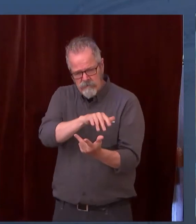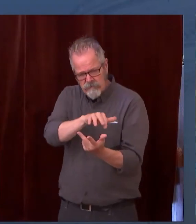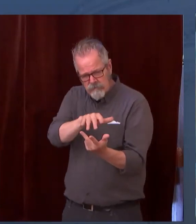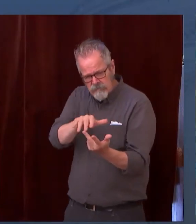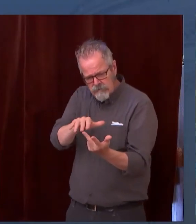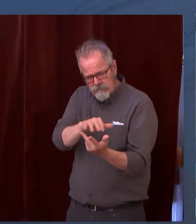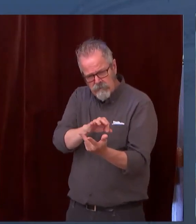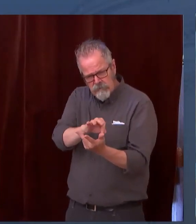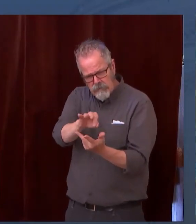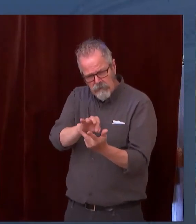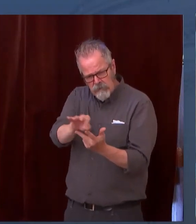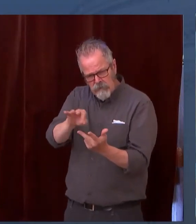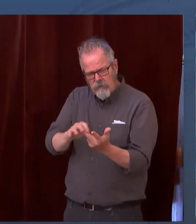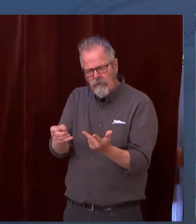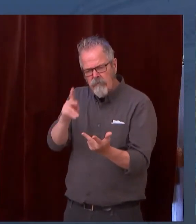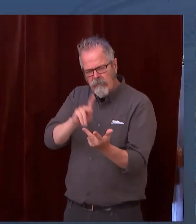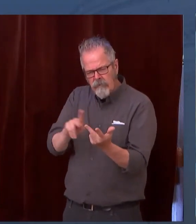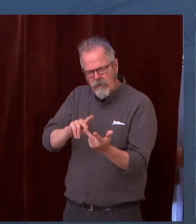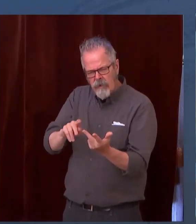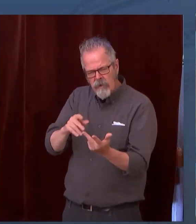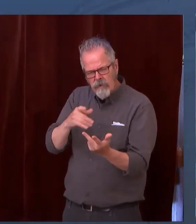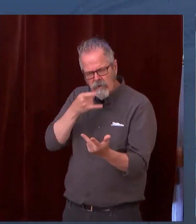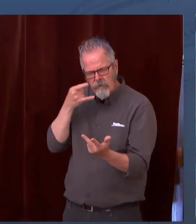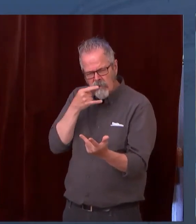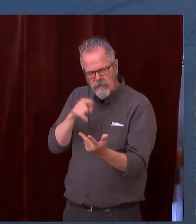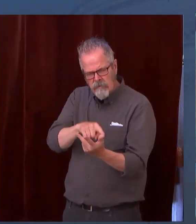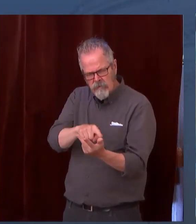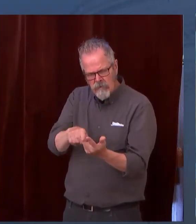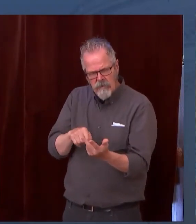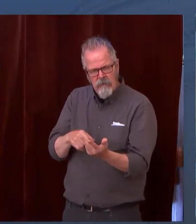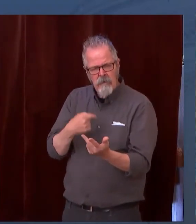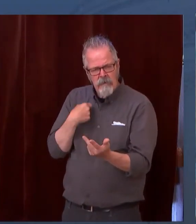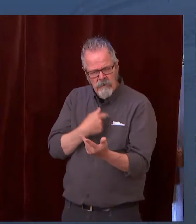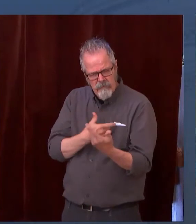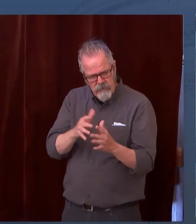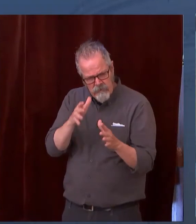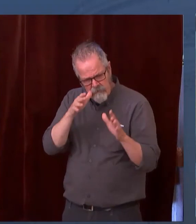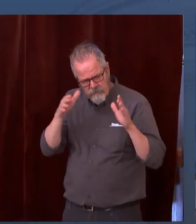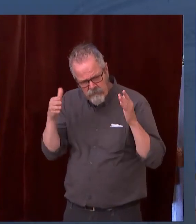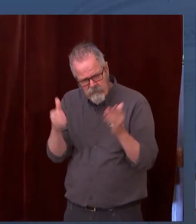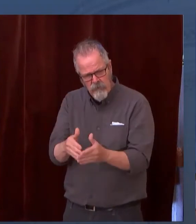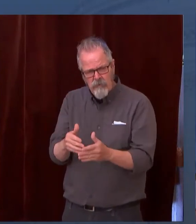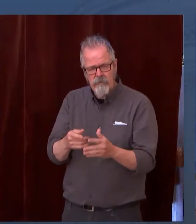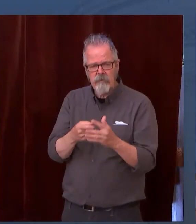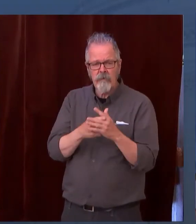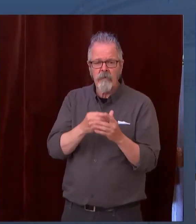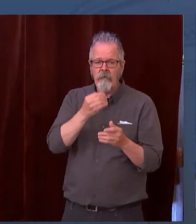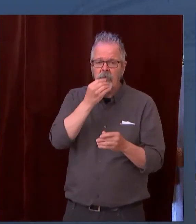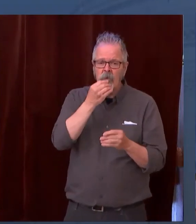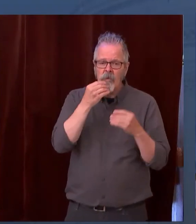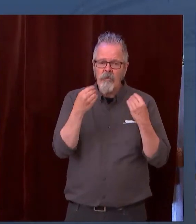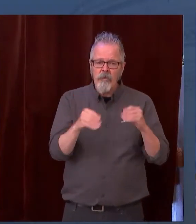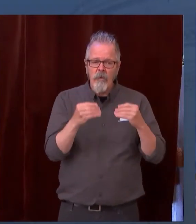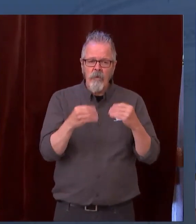to know, just like everyone else, that we're making the progress that we're looking for.